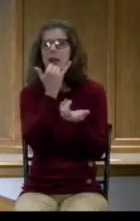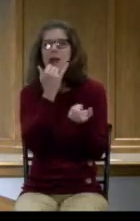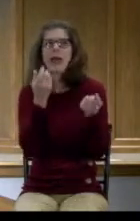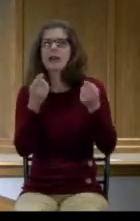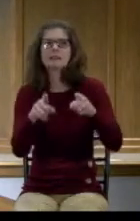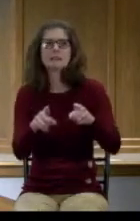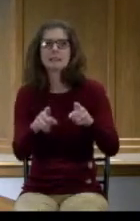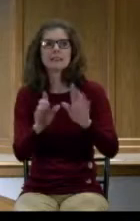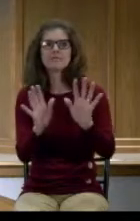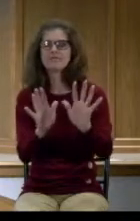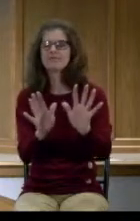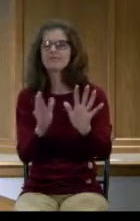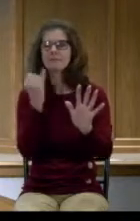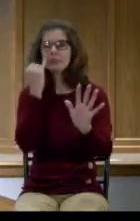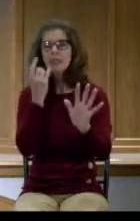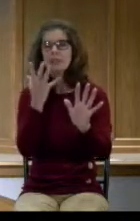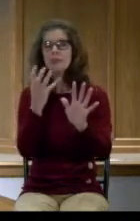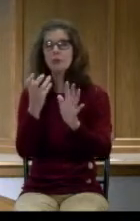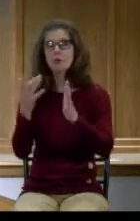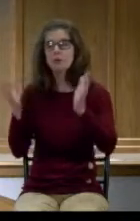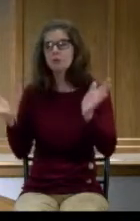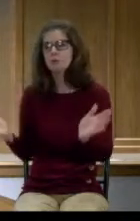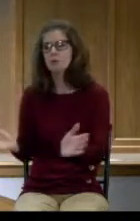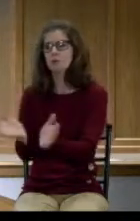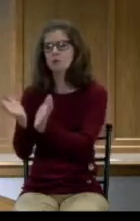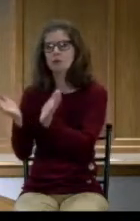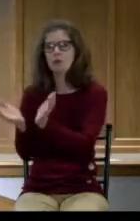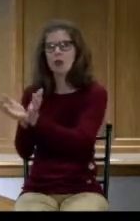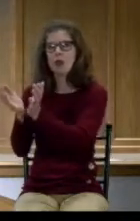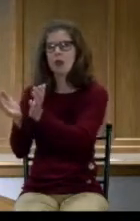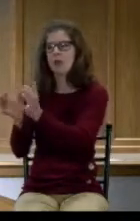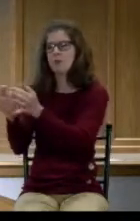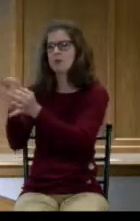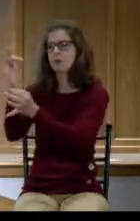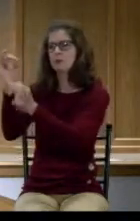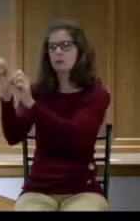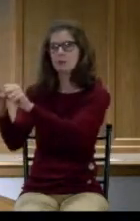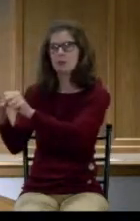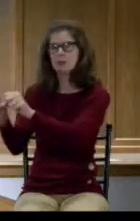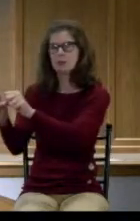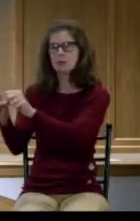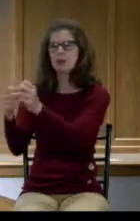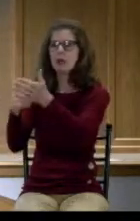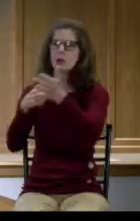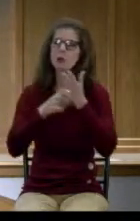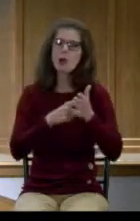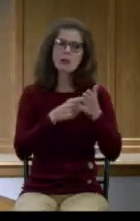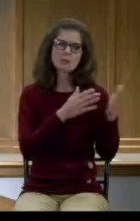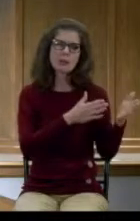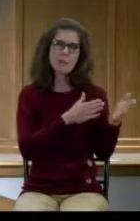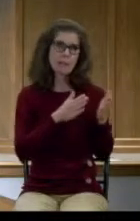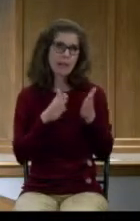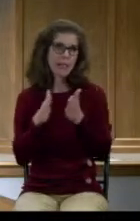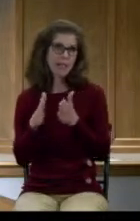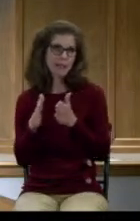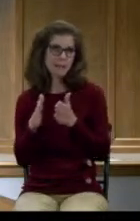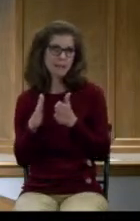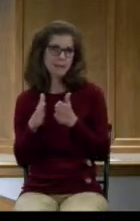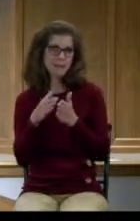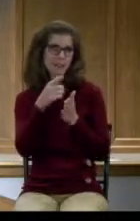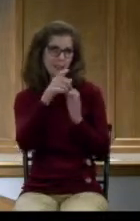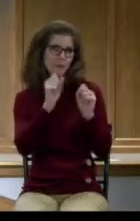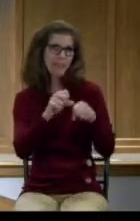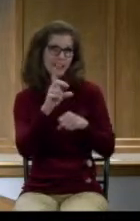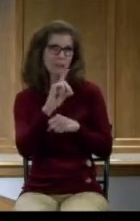bring out the spiritual potential in other people, it requires a plan. And you can do that this year.